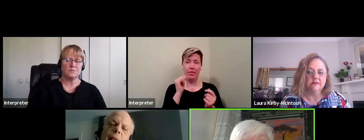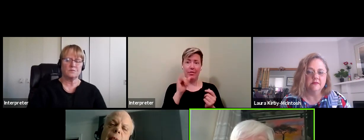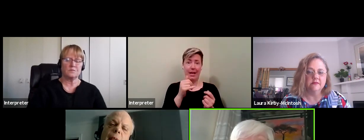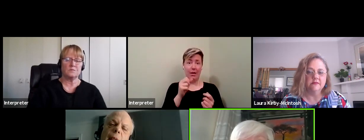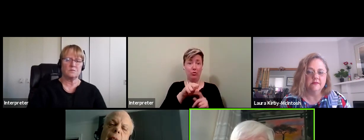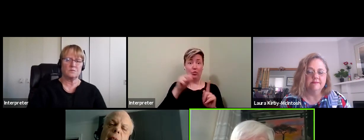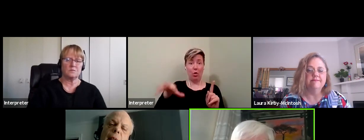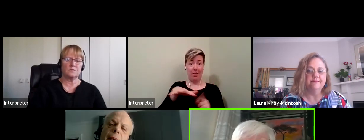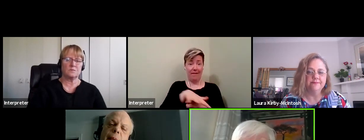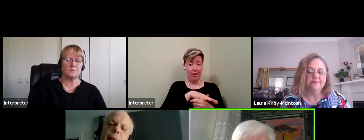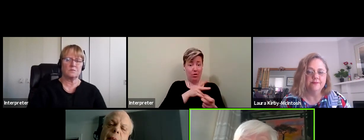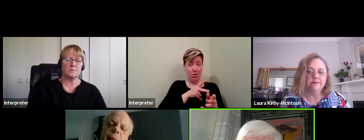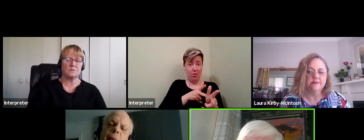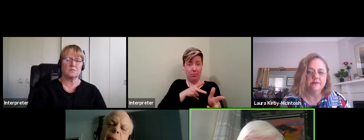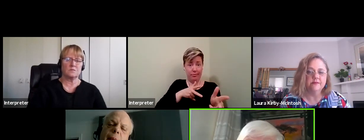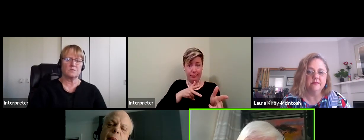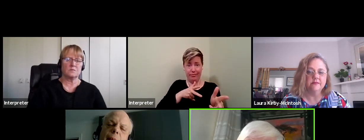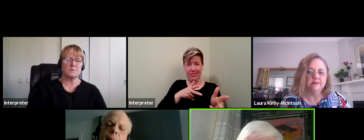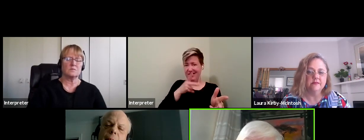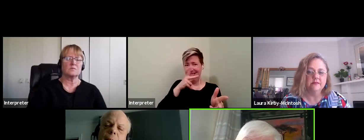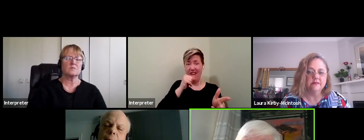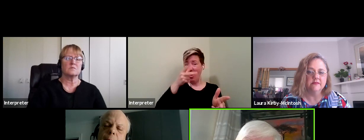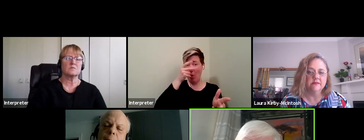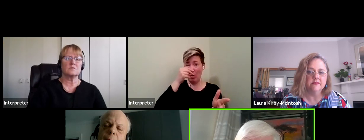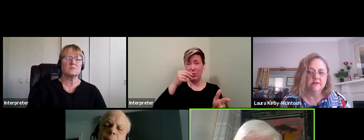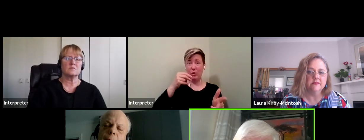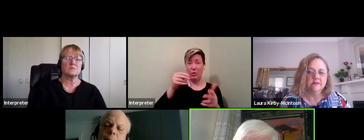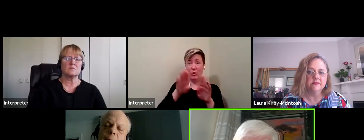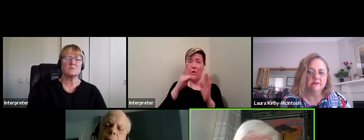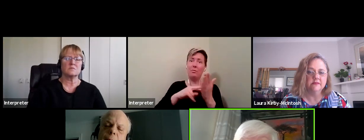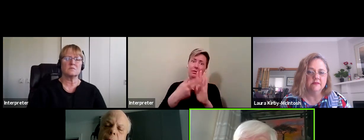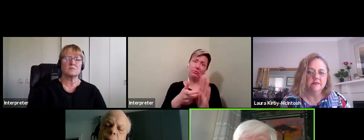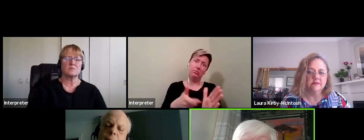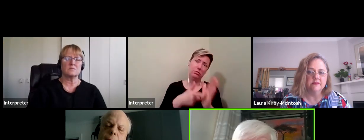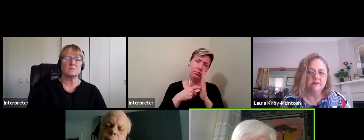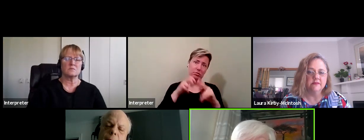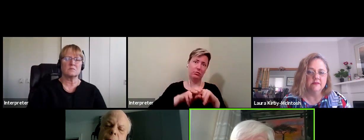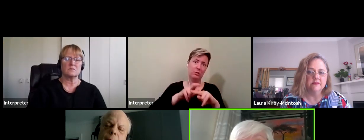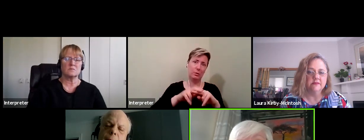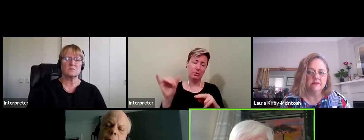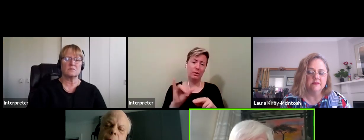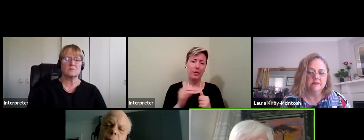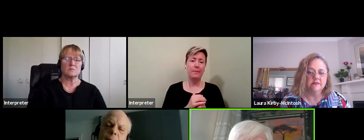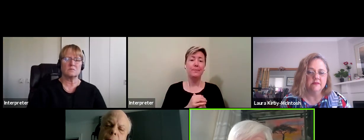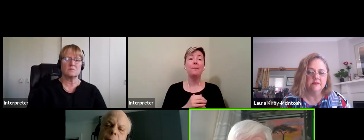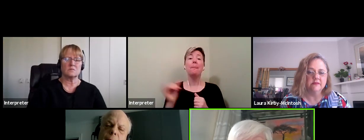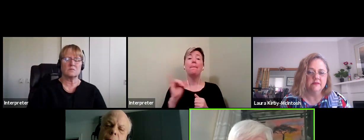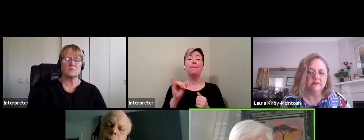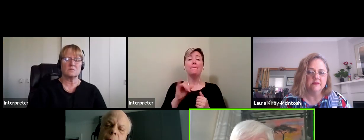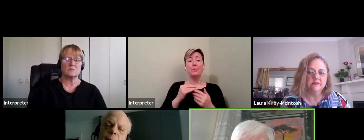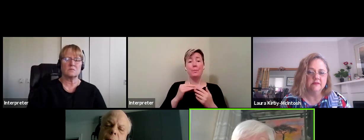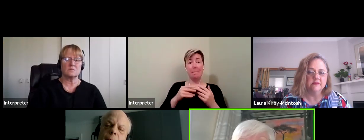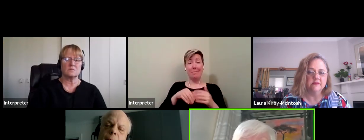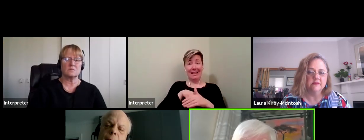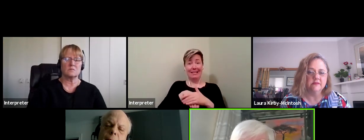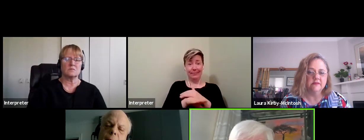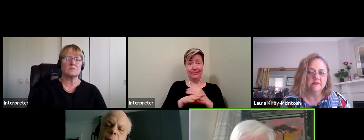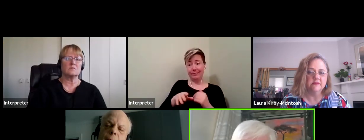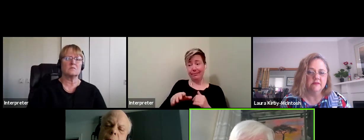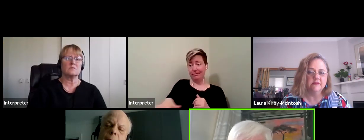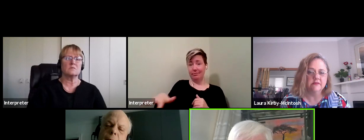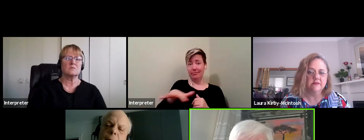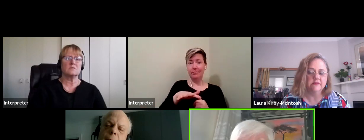good point. For entrances themselves, you want to be looking for an entrance that is level. You don't want to have to try to navigate stairs, obviously, or a